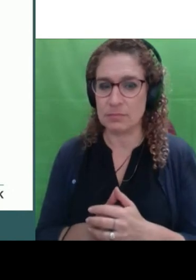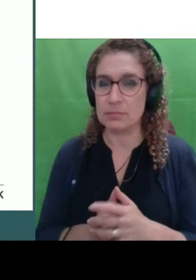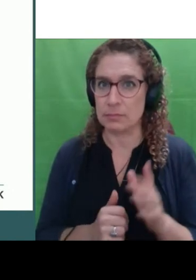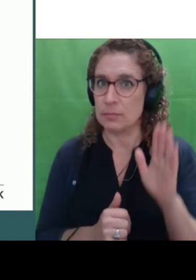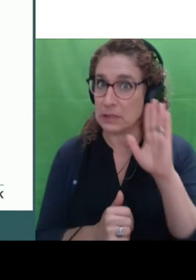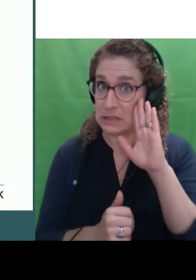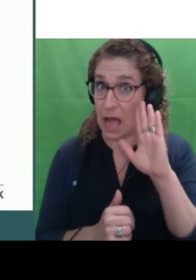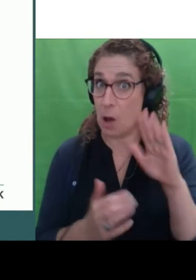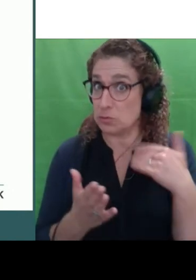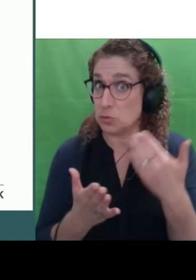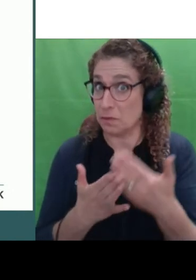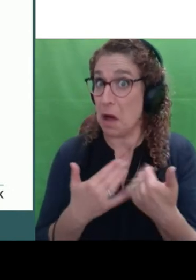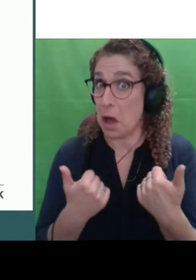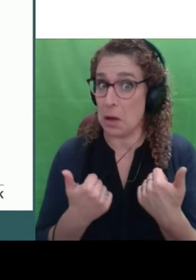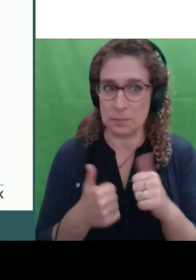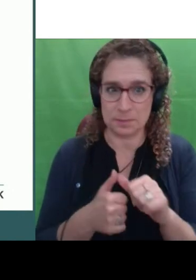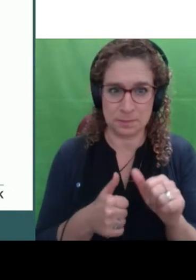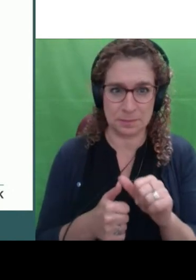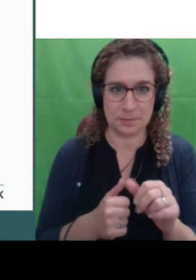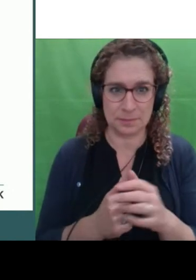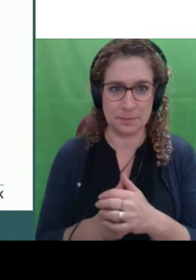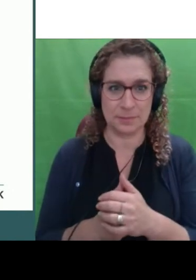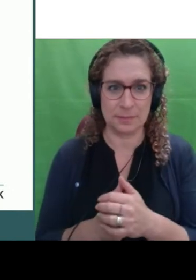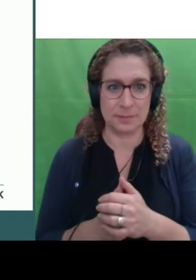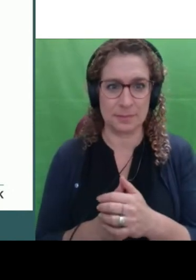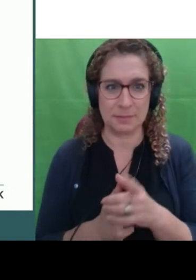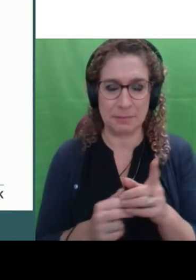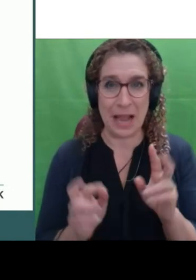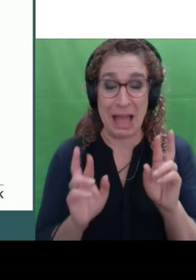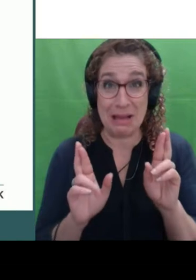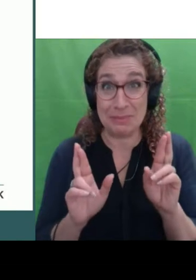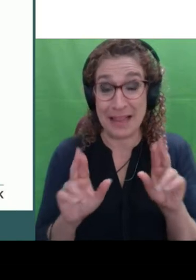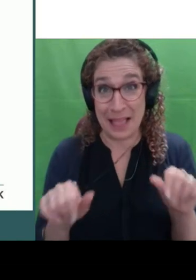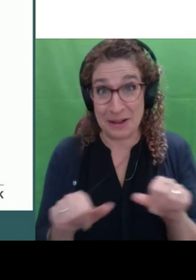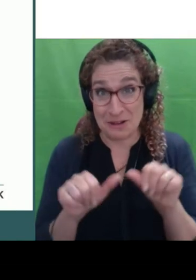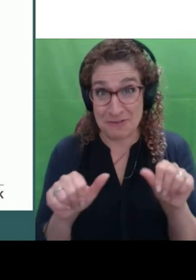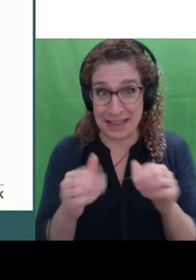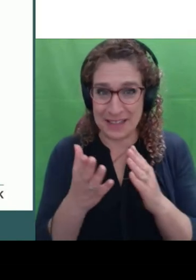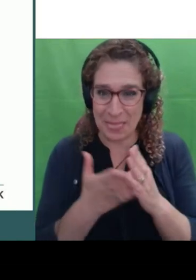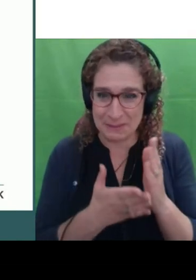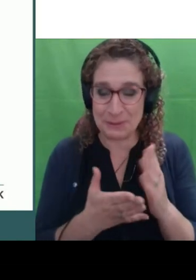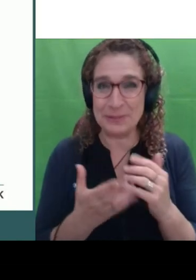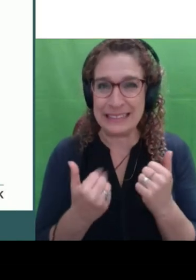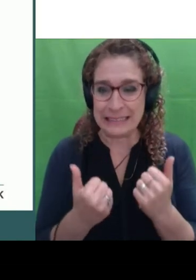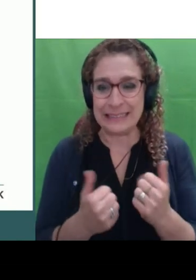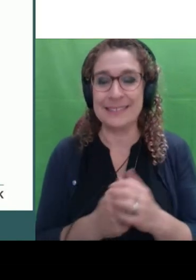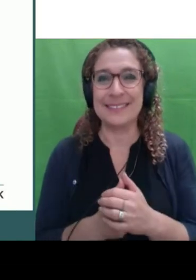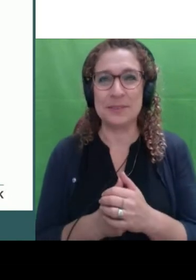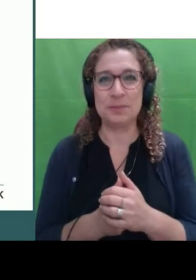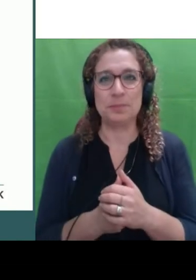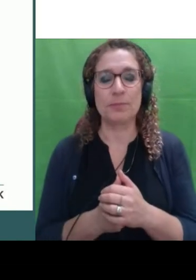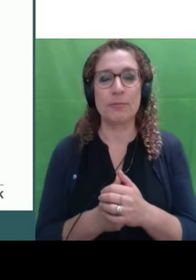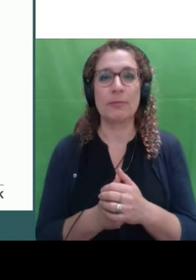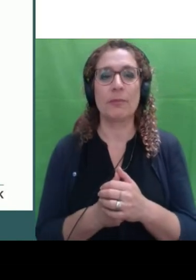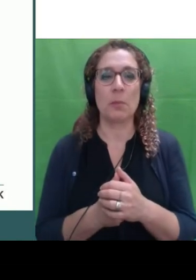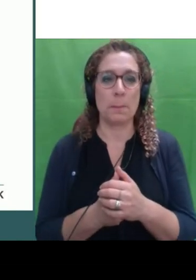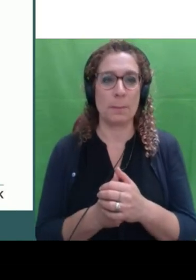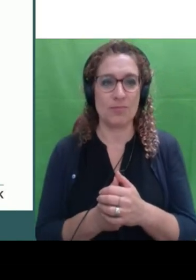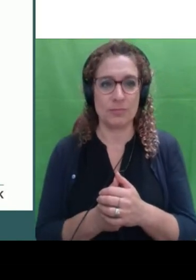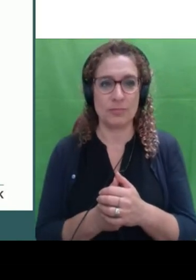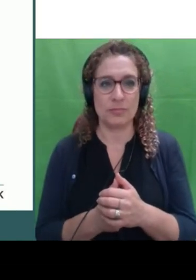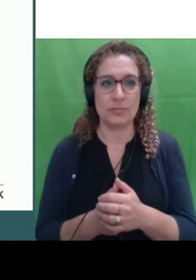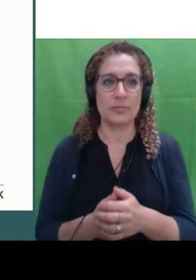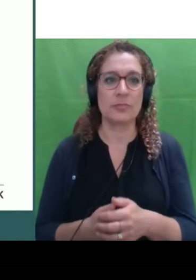great so hopefully this will last out um so um so back to our case